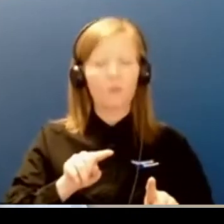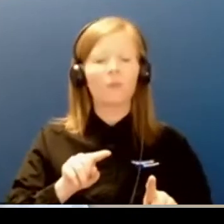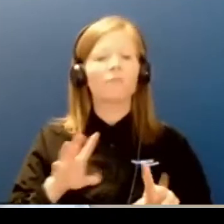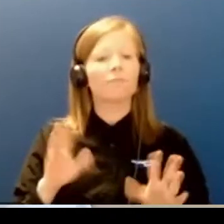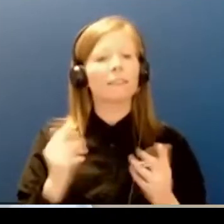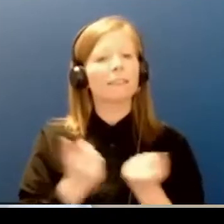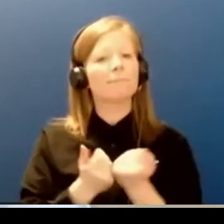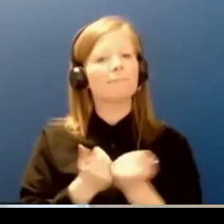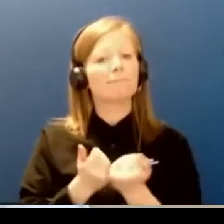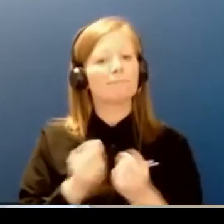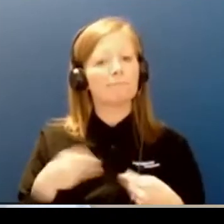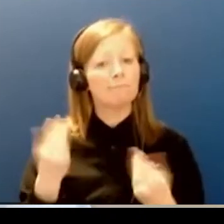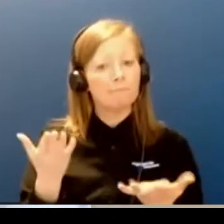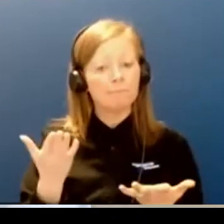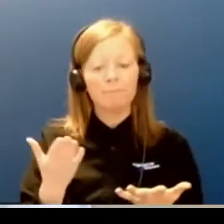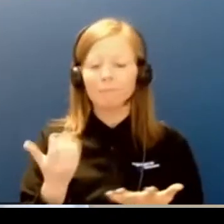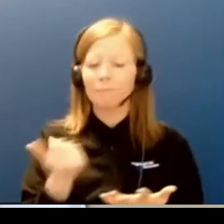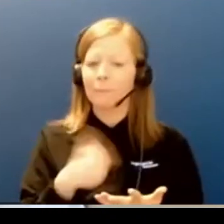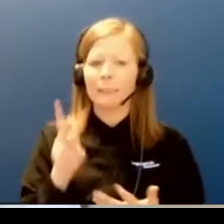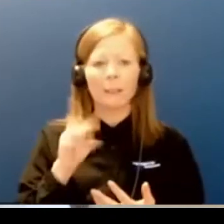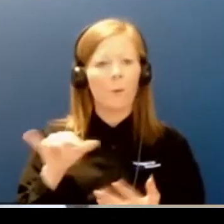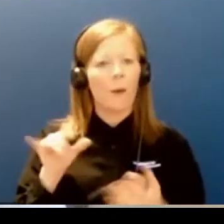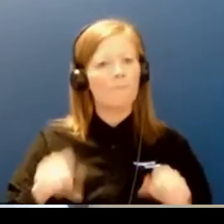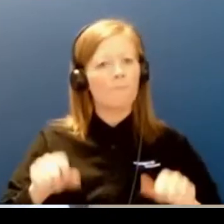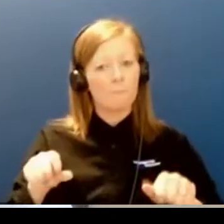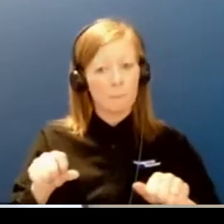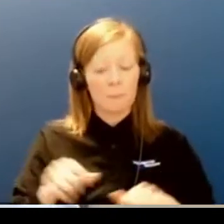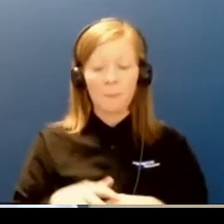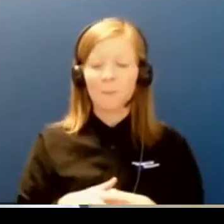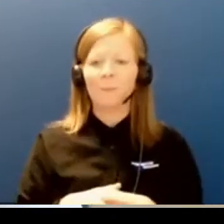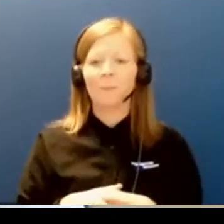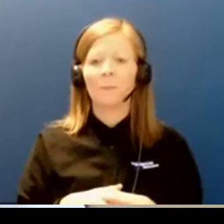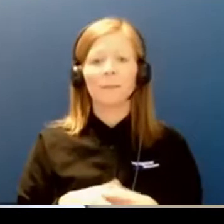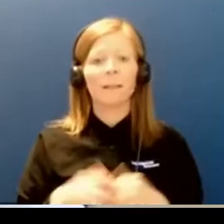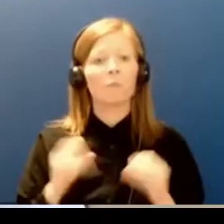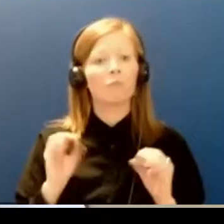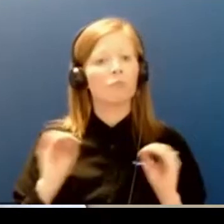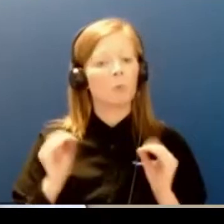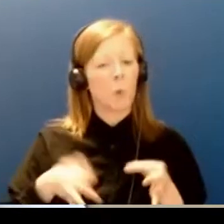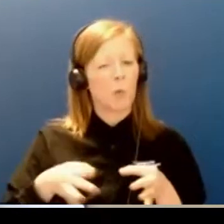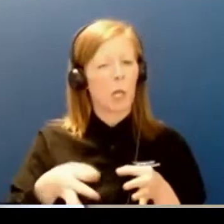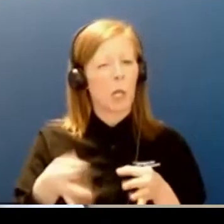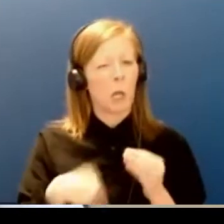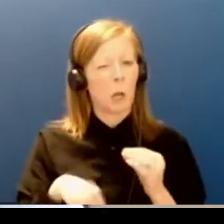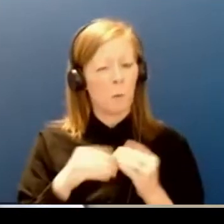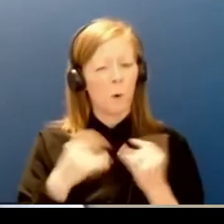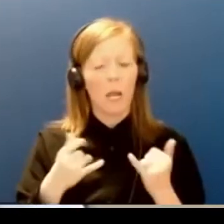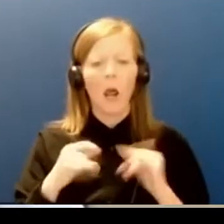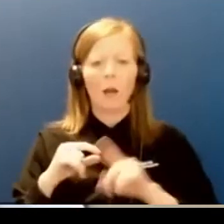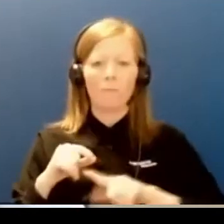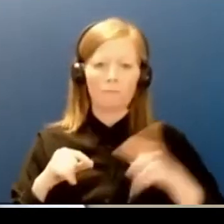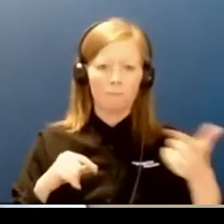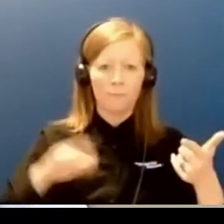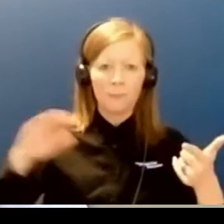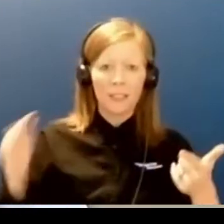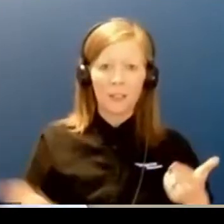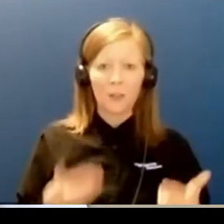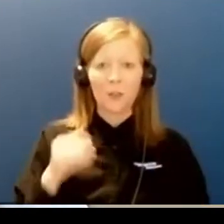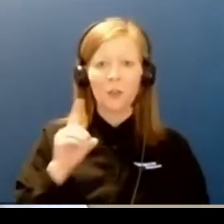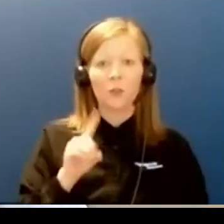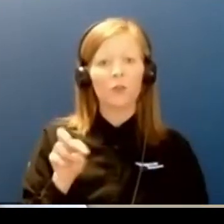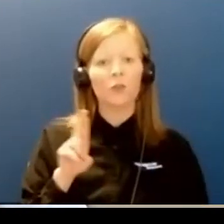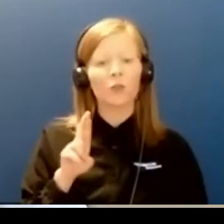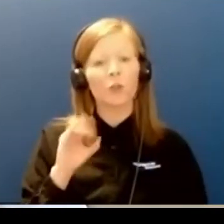in any fashion that we can. So without any further ado, I'd like to introduce Dr. Joan Glutch,